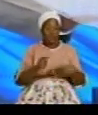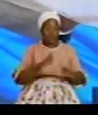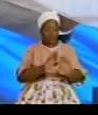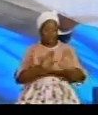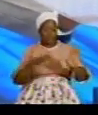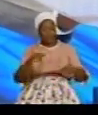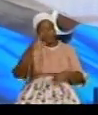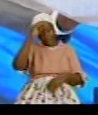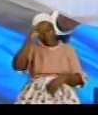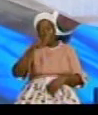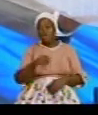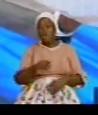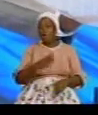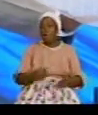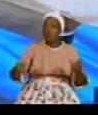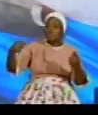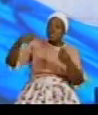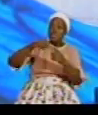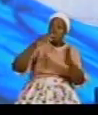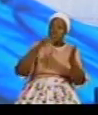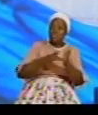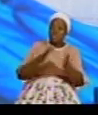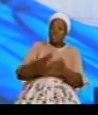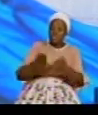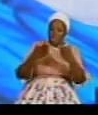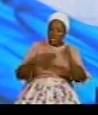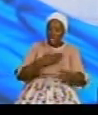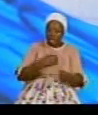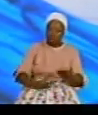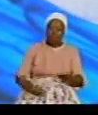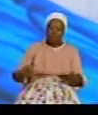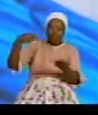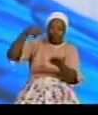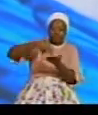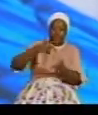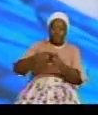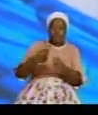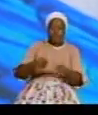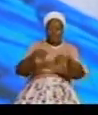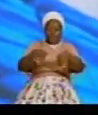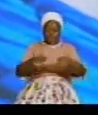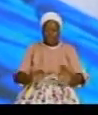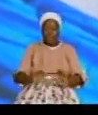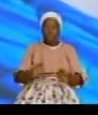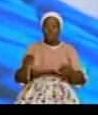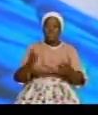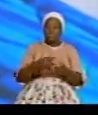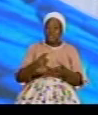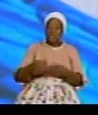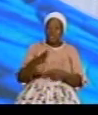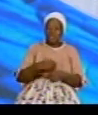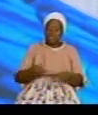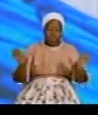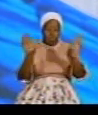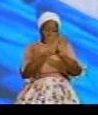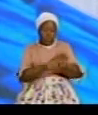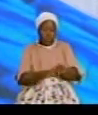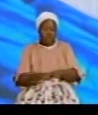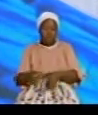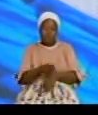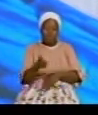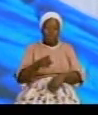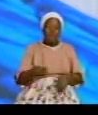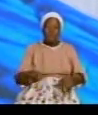Jesus died, until Jesus rose from the dead, they locked up themselves for the